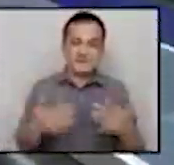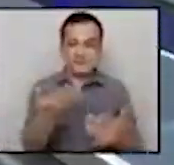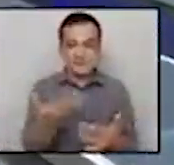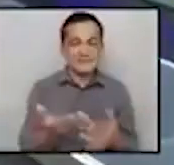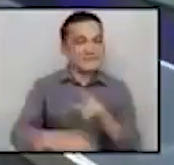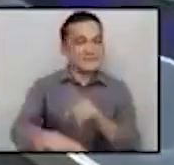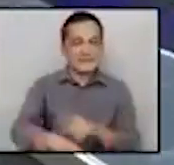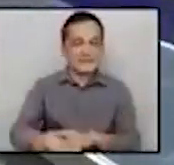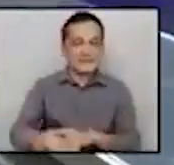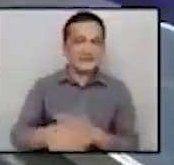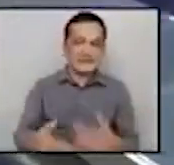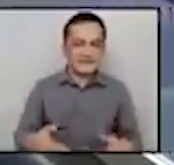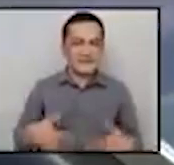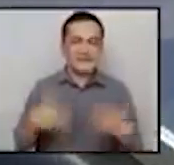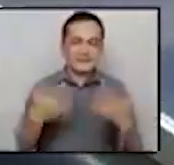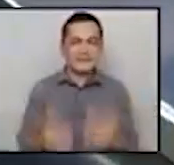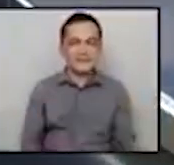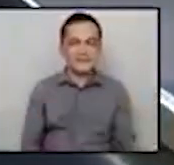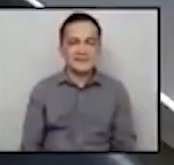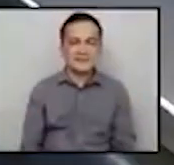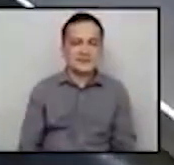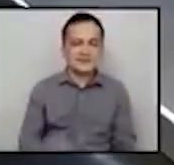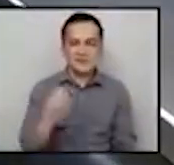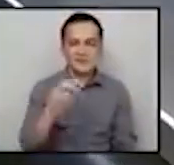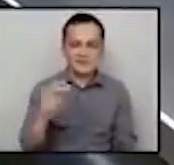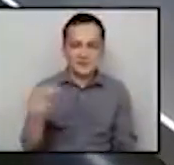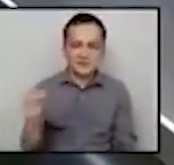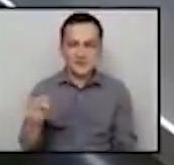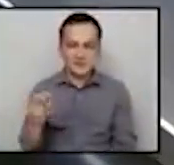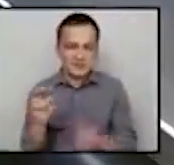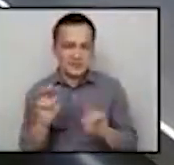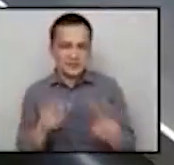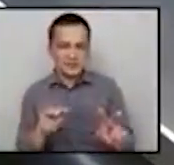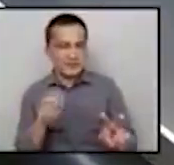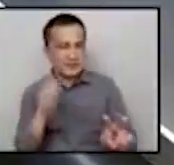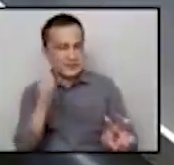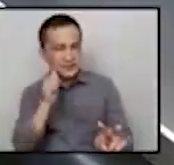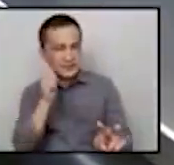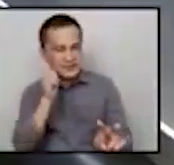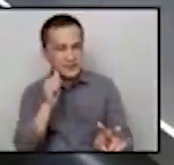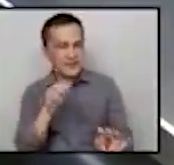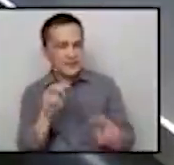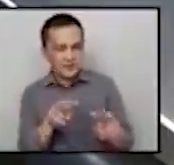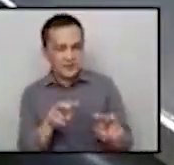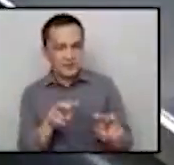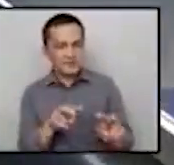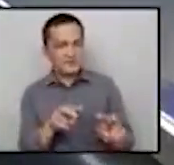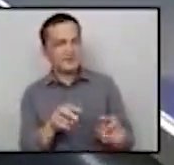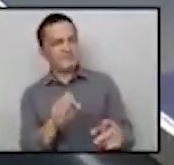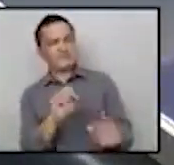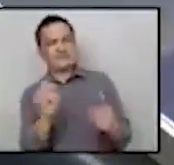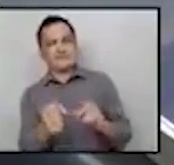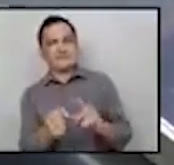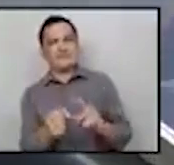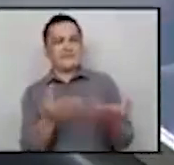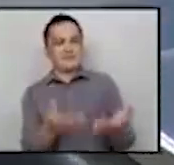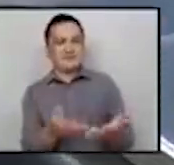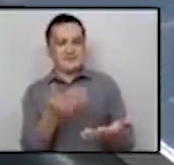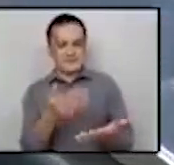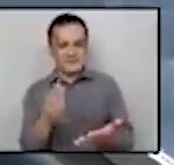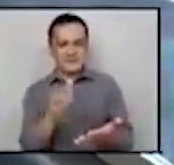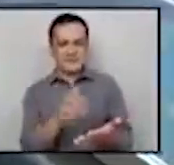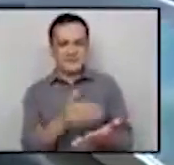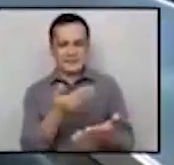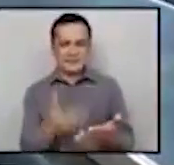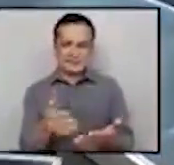your life. See that girl, watch that scene, dig in the